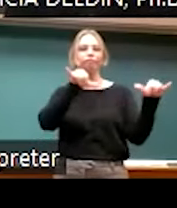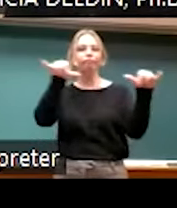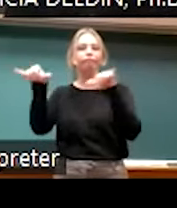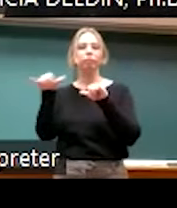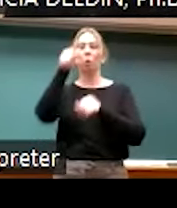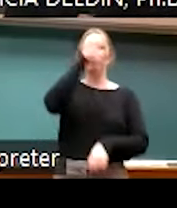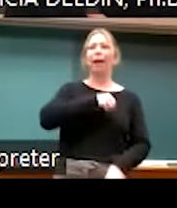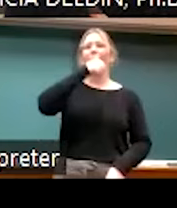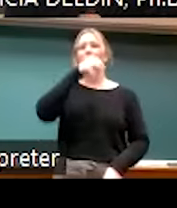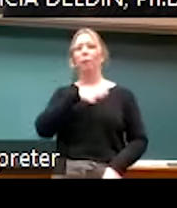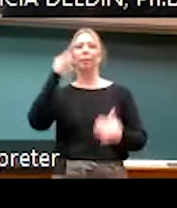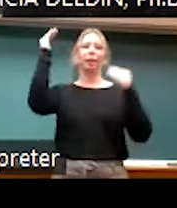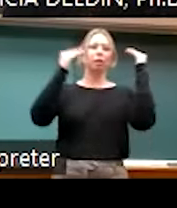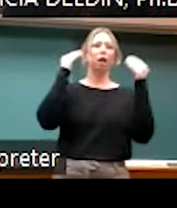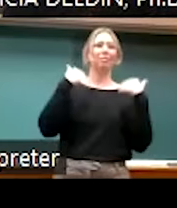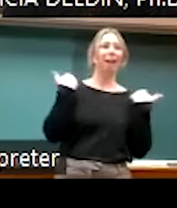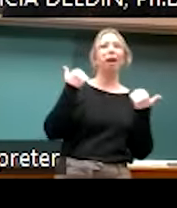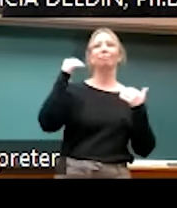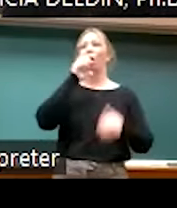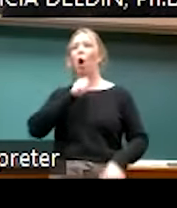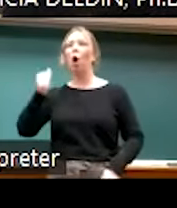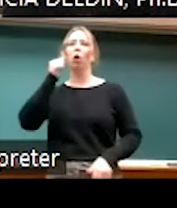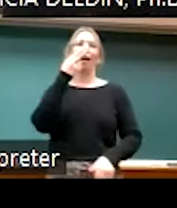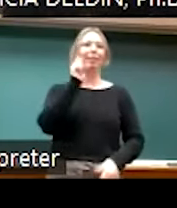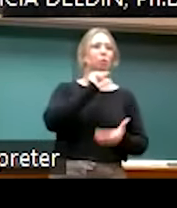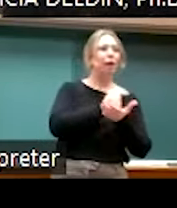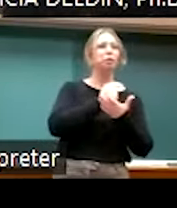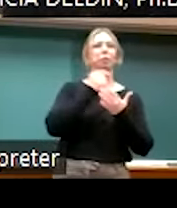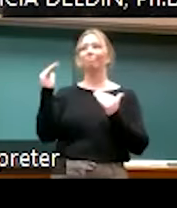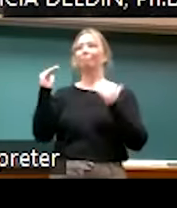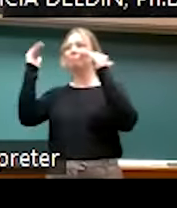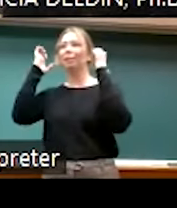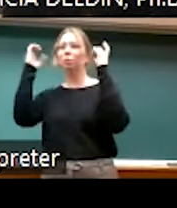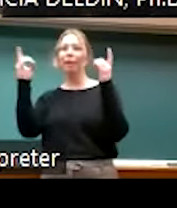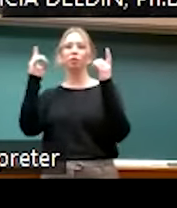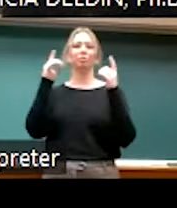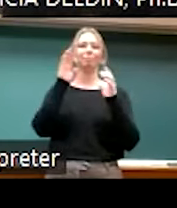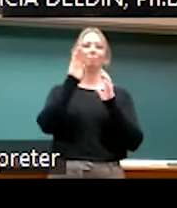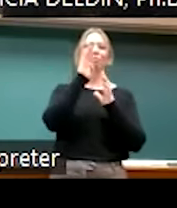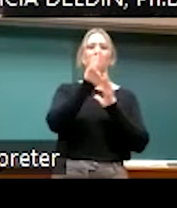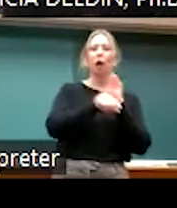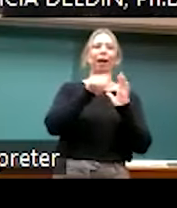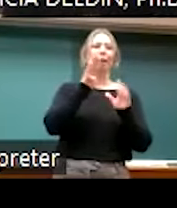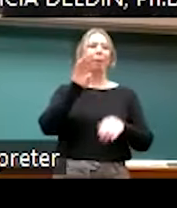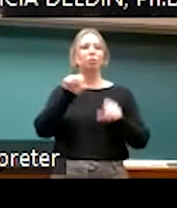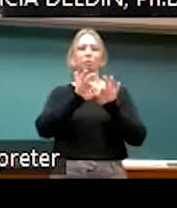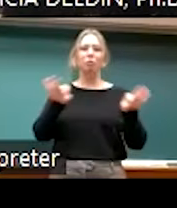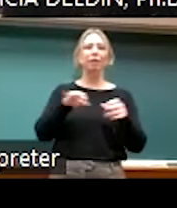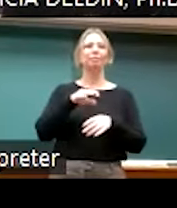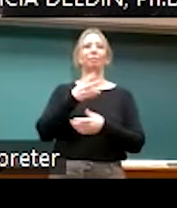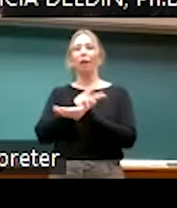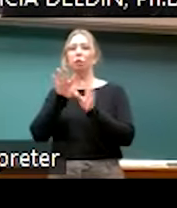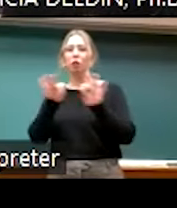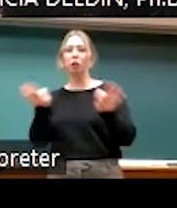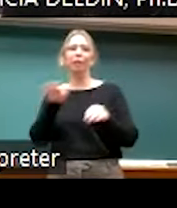and women, young adults, middle age, older adults, high school graduates, people with some college, bachelor's degree, graduate degree, Black